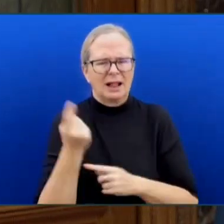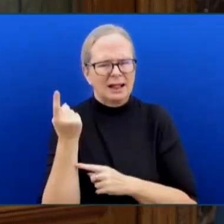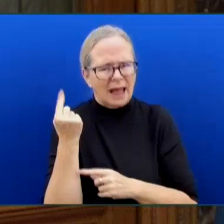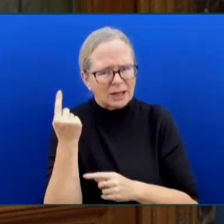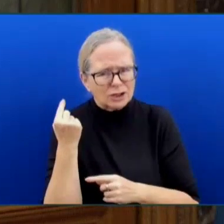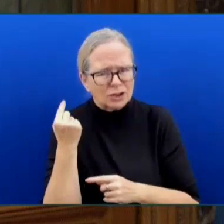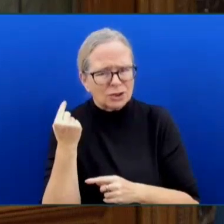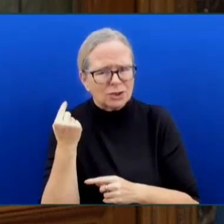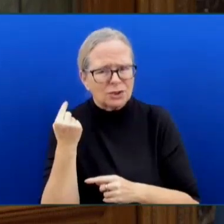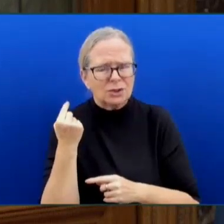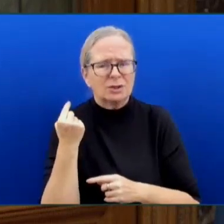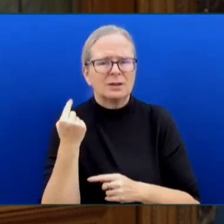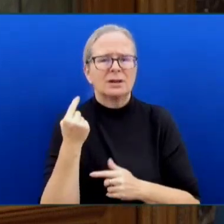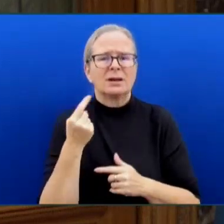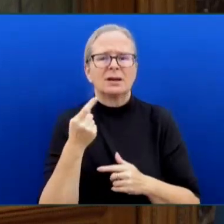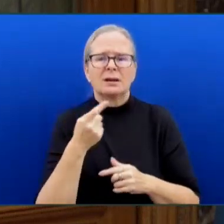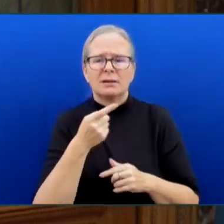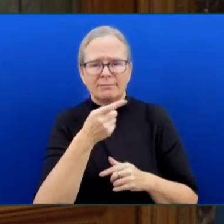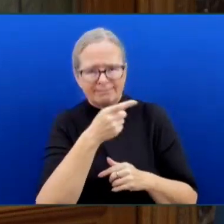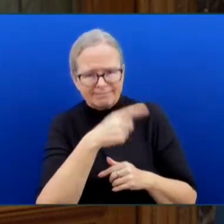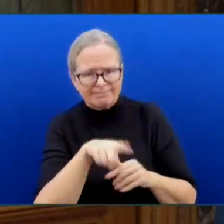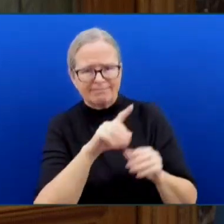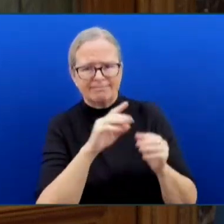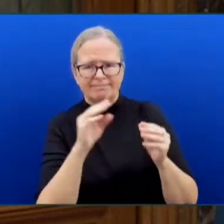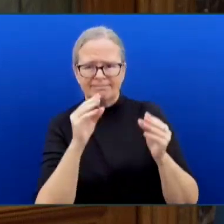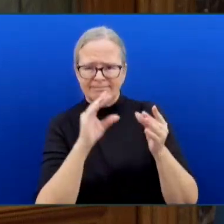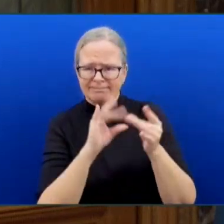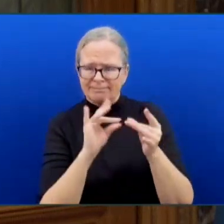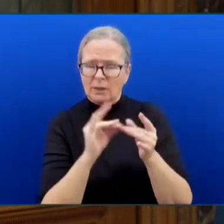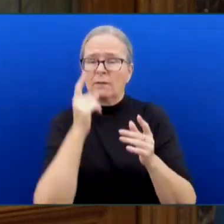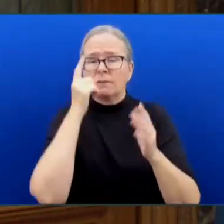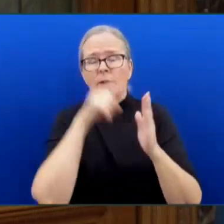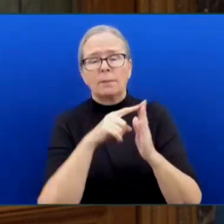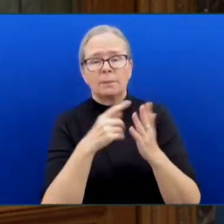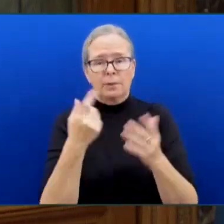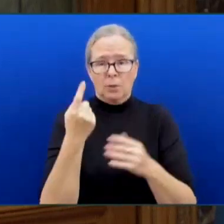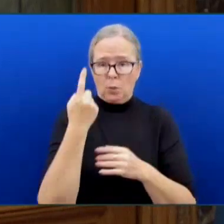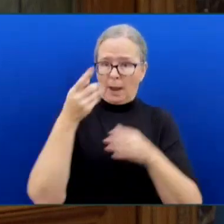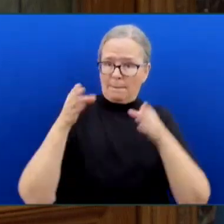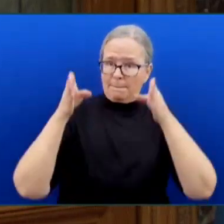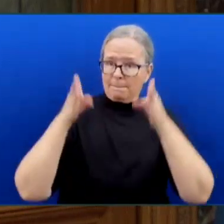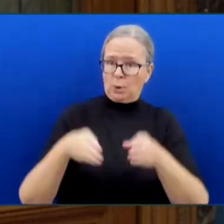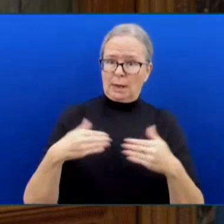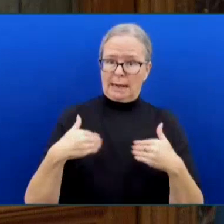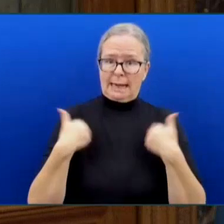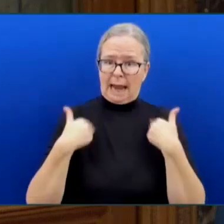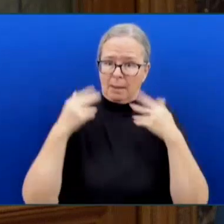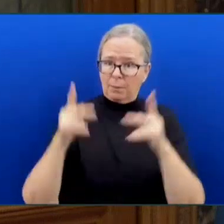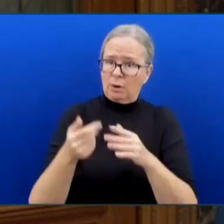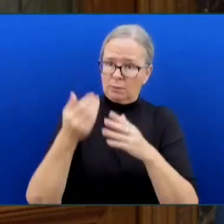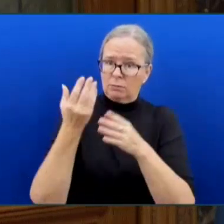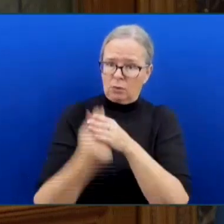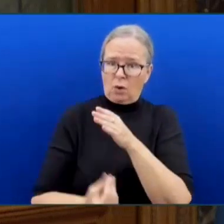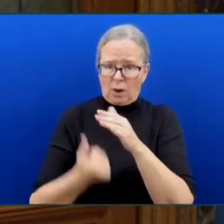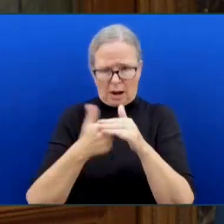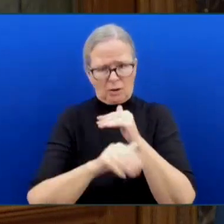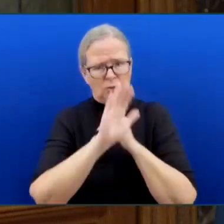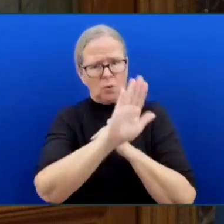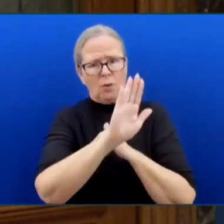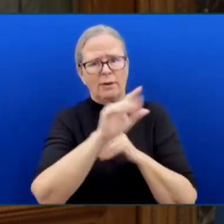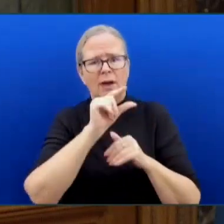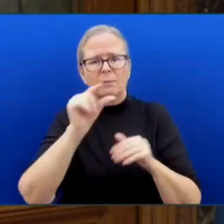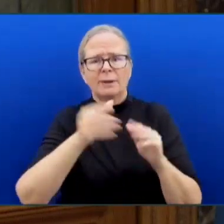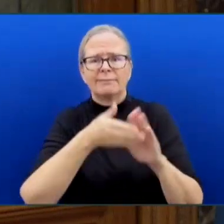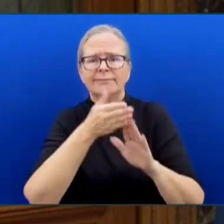stood member after member, day after day. Horgan, James, Donaldson, Mungal, Simpson, all